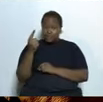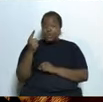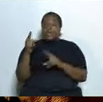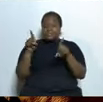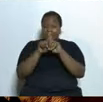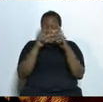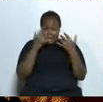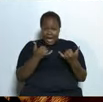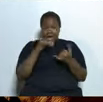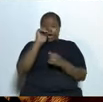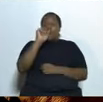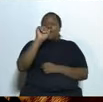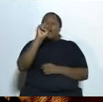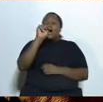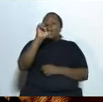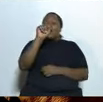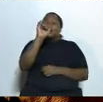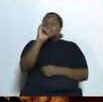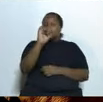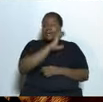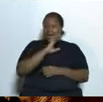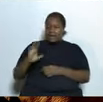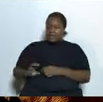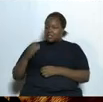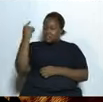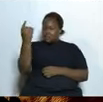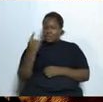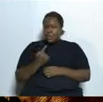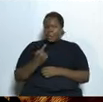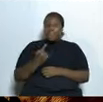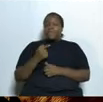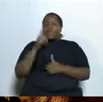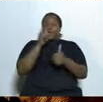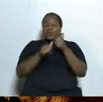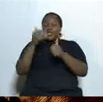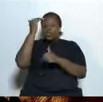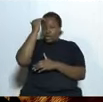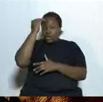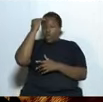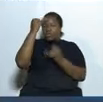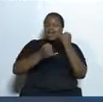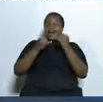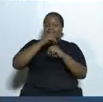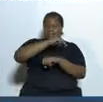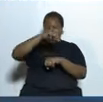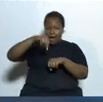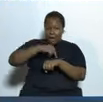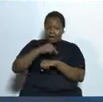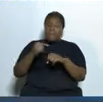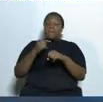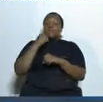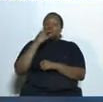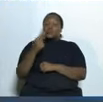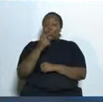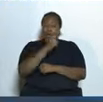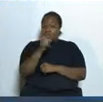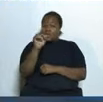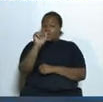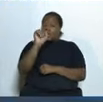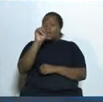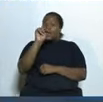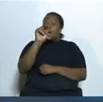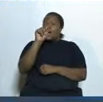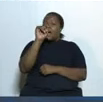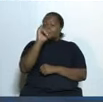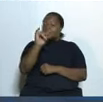many antichrists have come, in which we know that it's the last hour. So the antichrist is